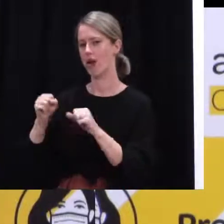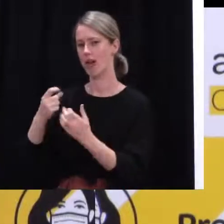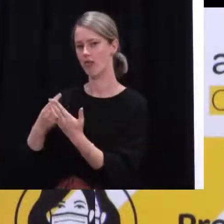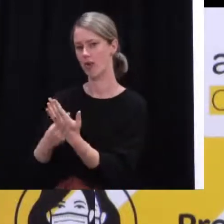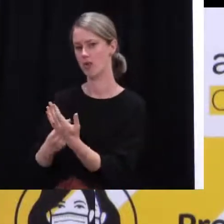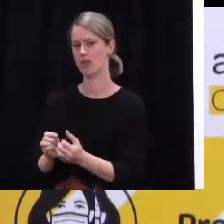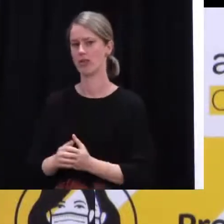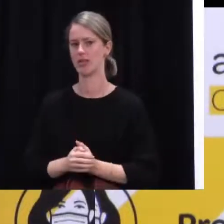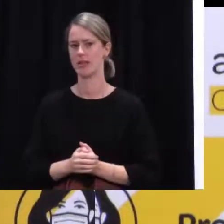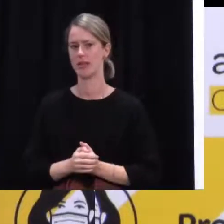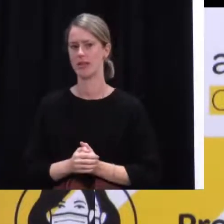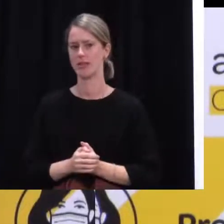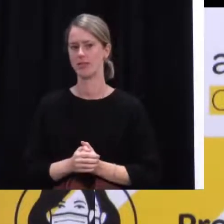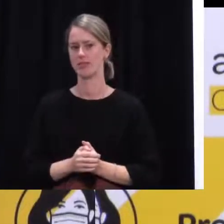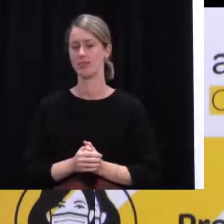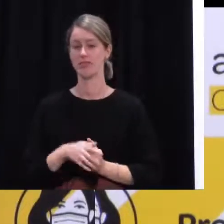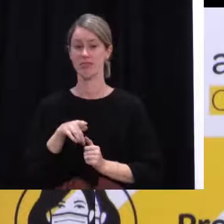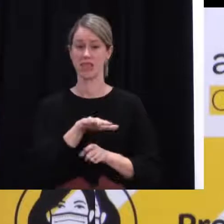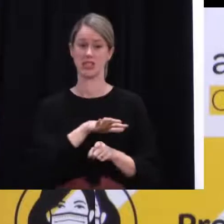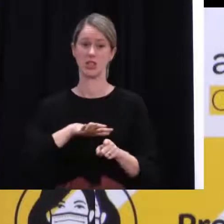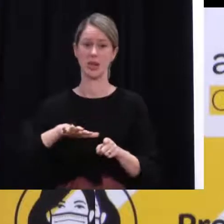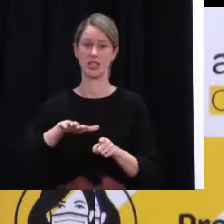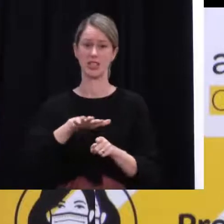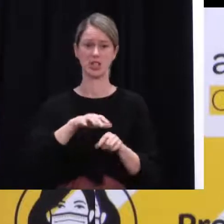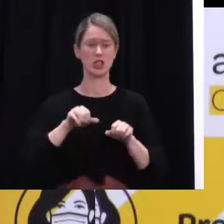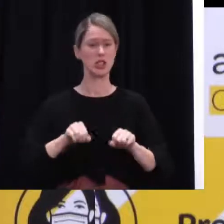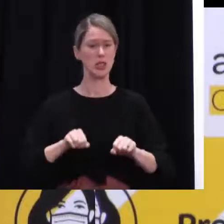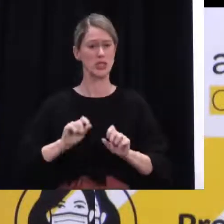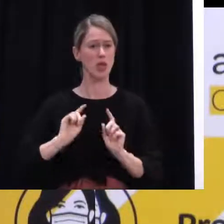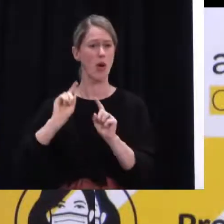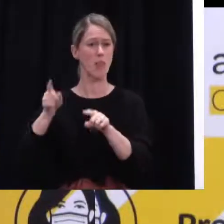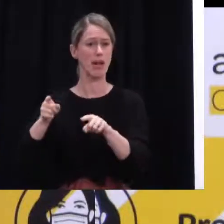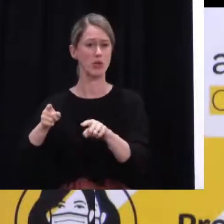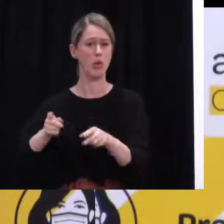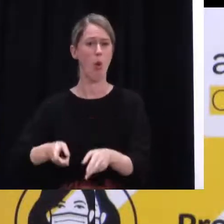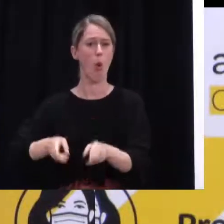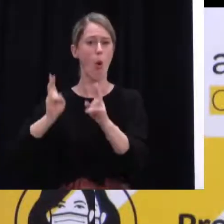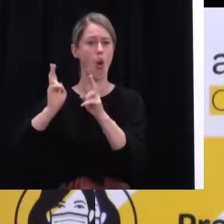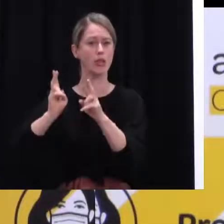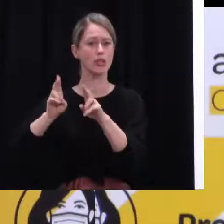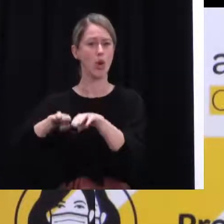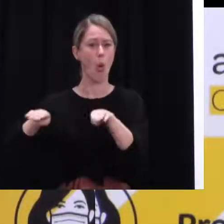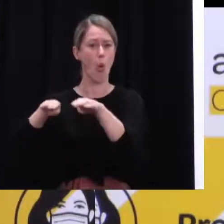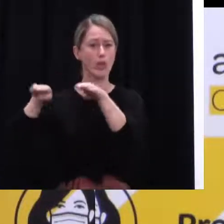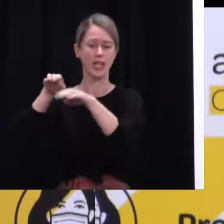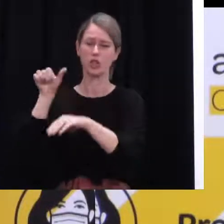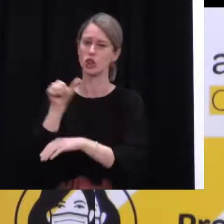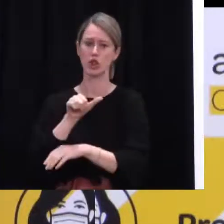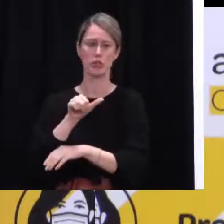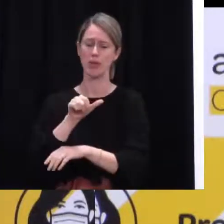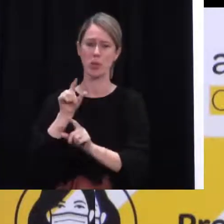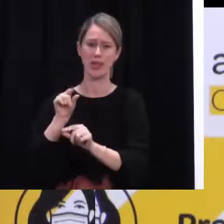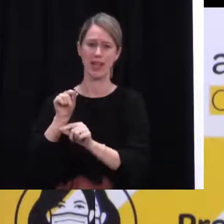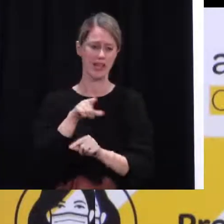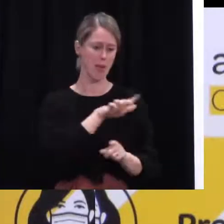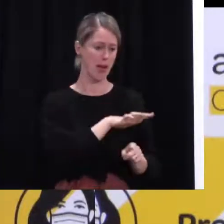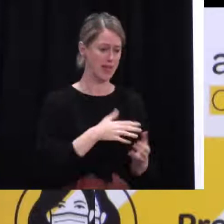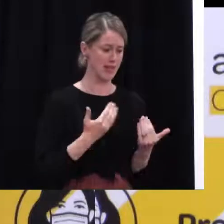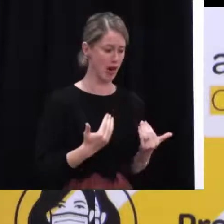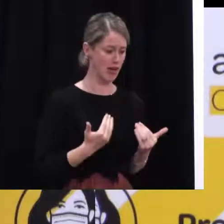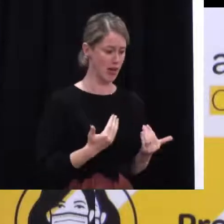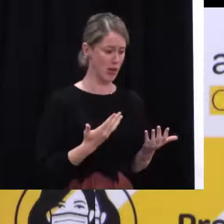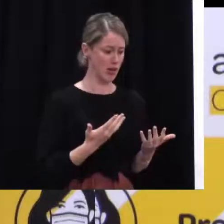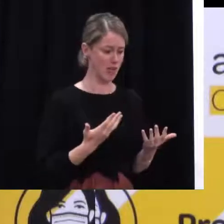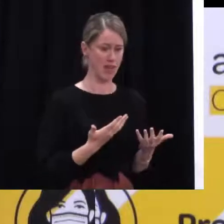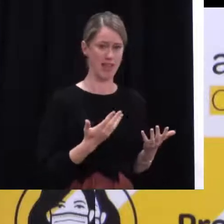in these situations that we're talking about with students returning to their halls of residence, they should not be doing that while the place that they are currently at